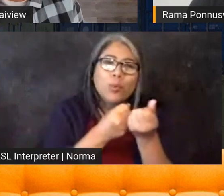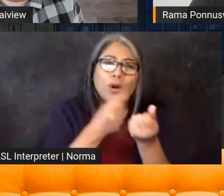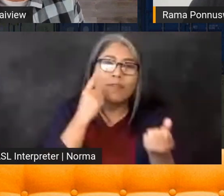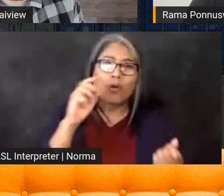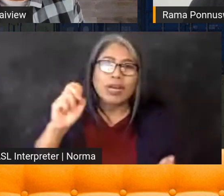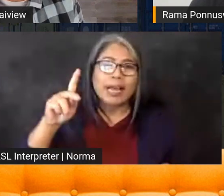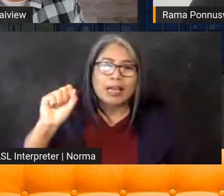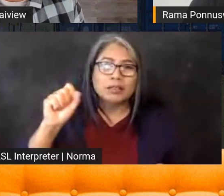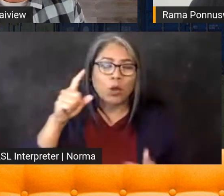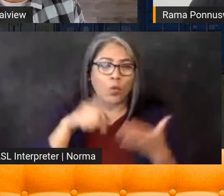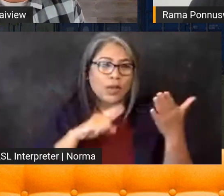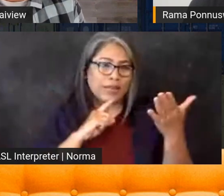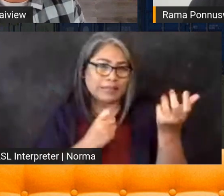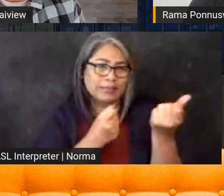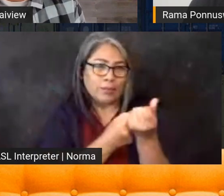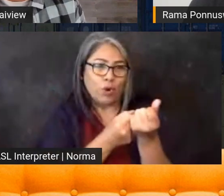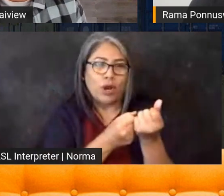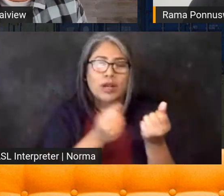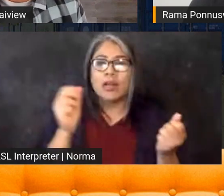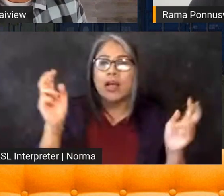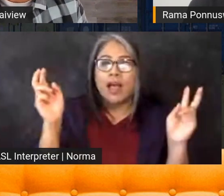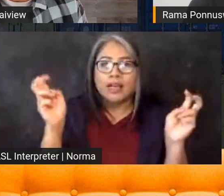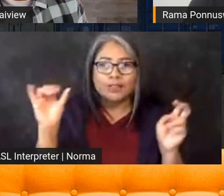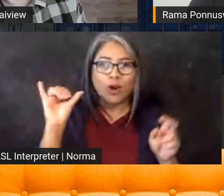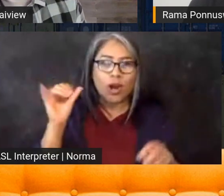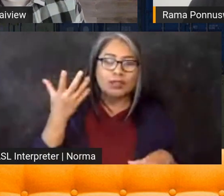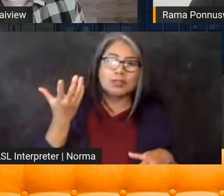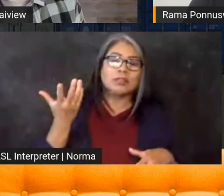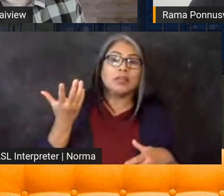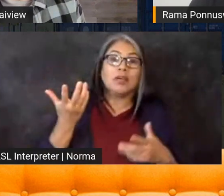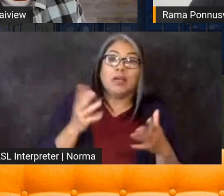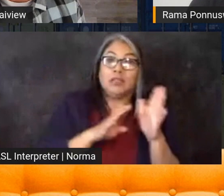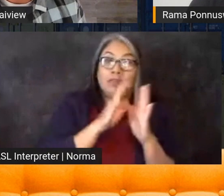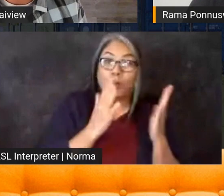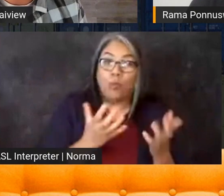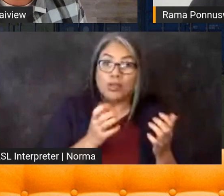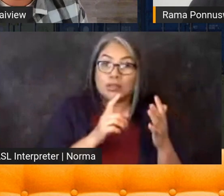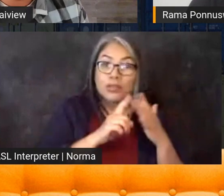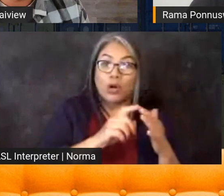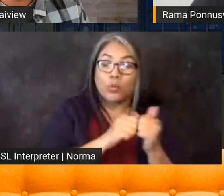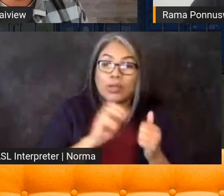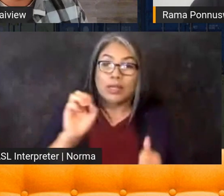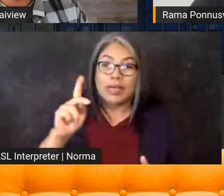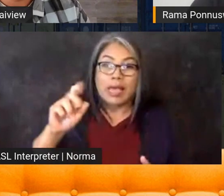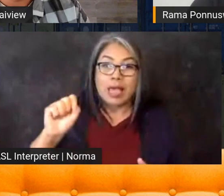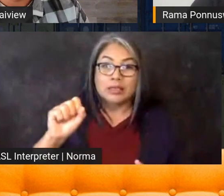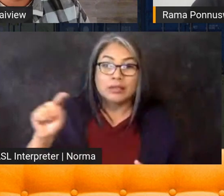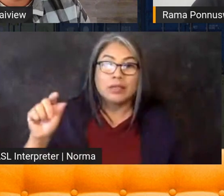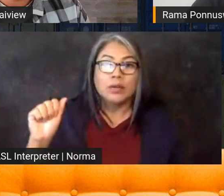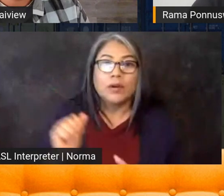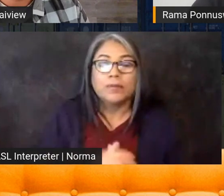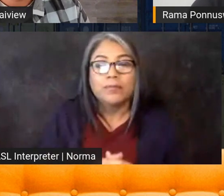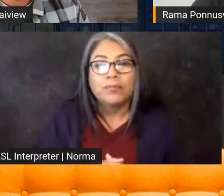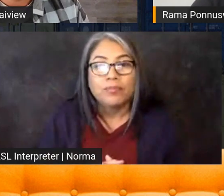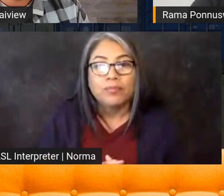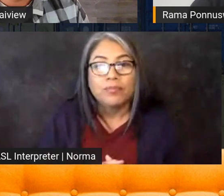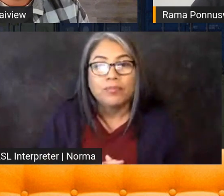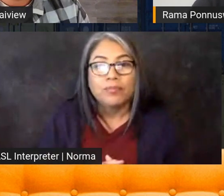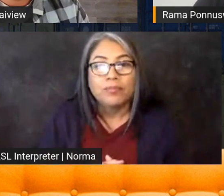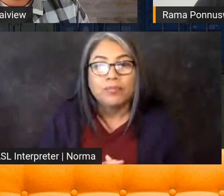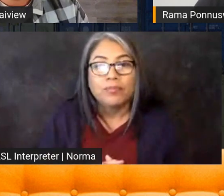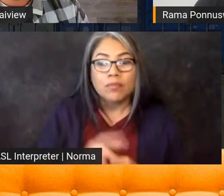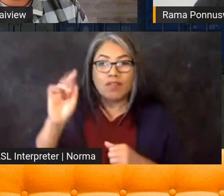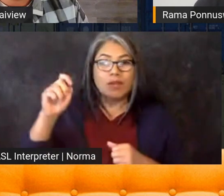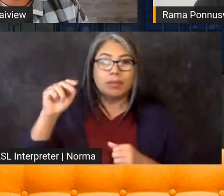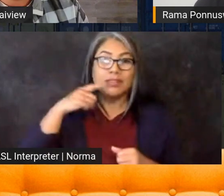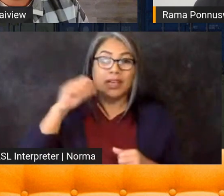with EKS Anywhere as of today? Yeah, I'll start off, and I know Shuo has some exciting stuff to share as well. So, like you